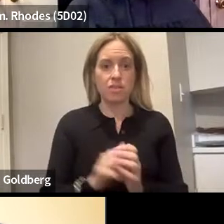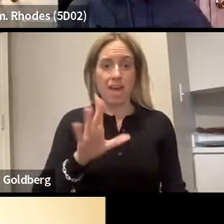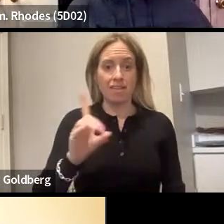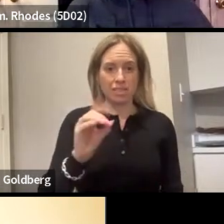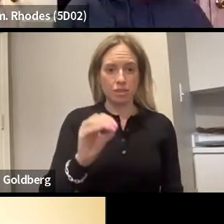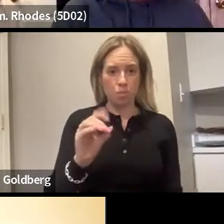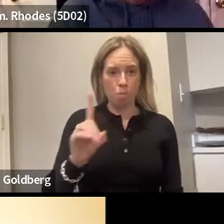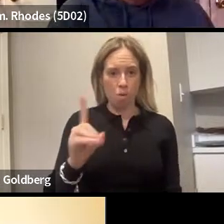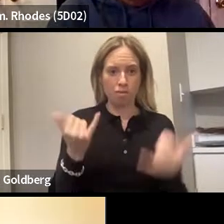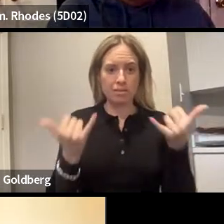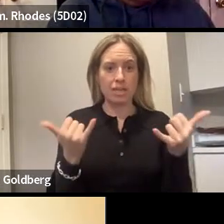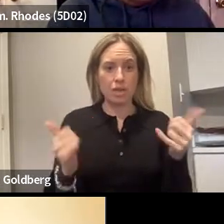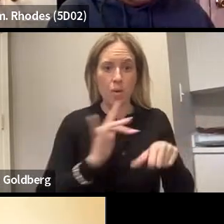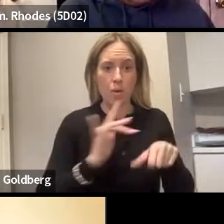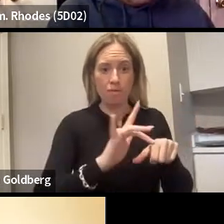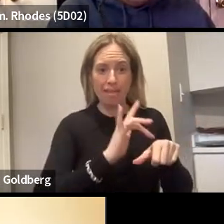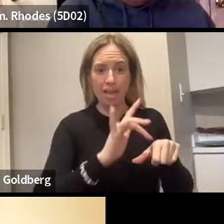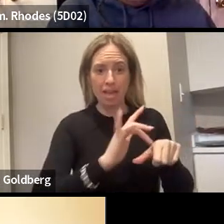5D01 is currently vacant.